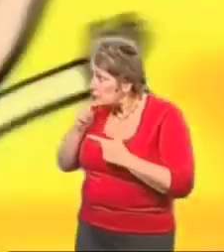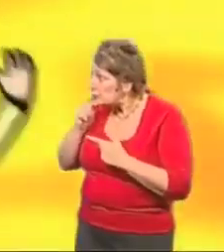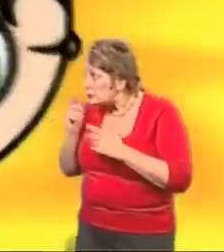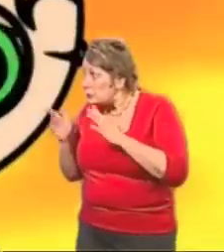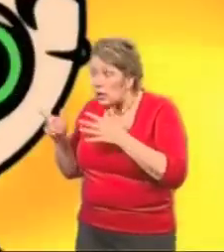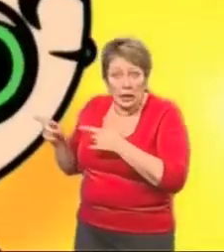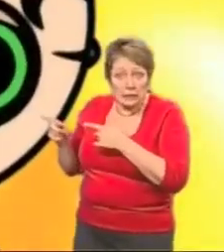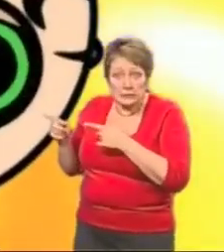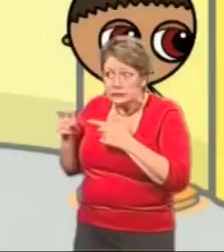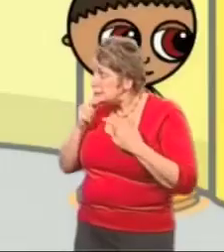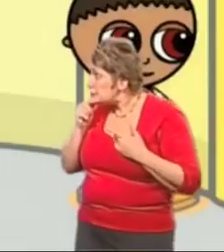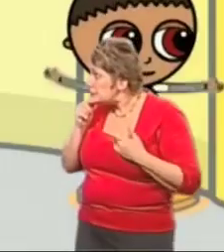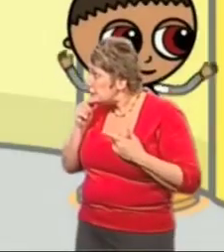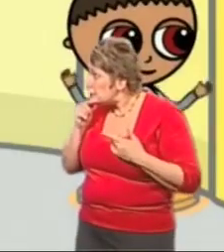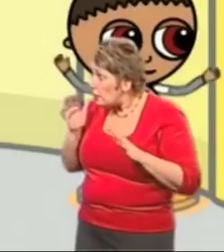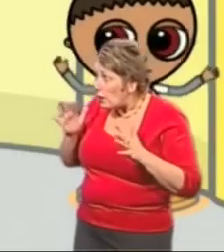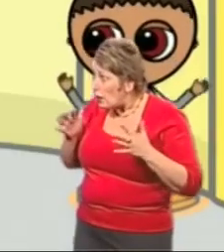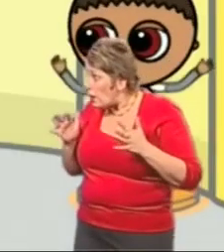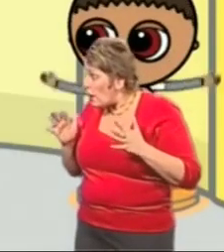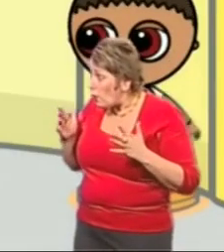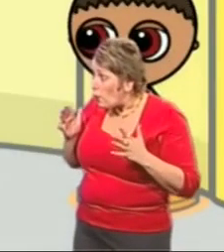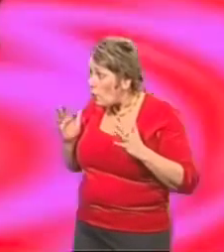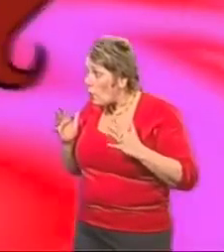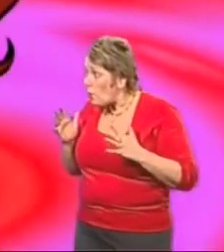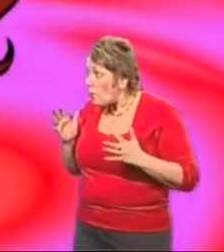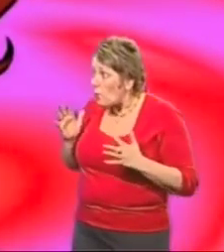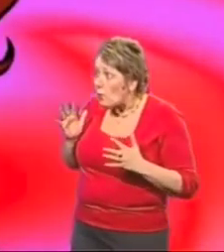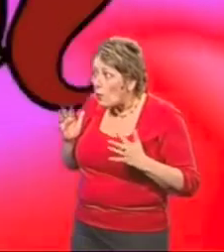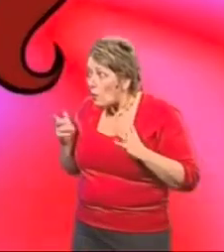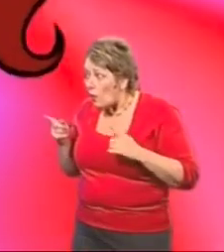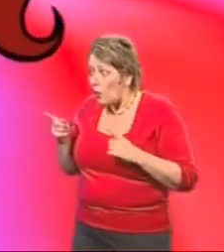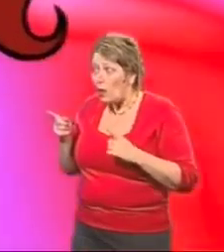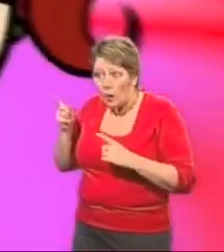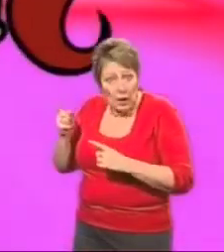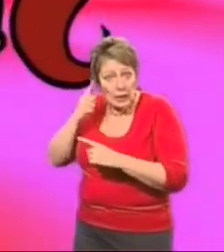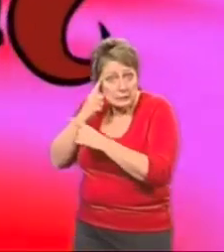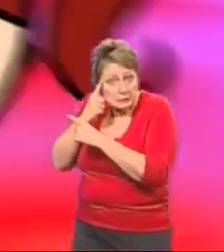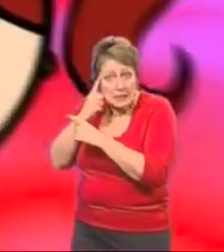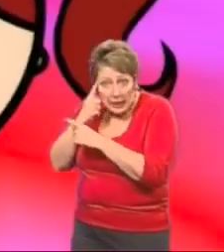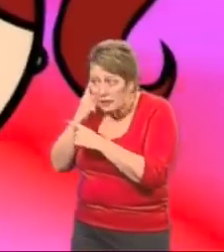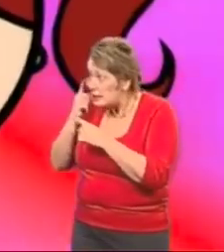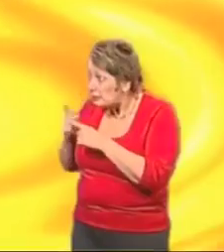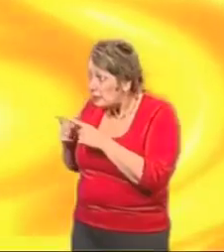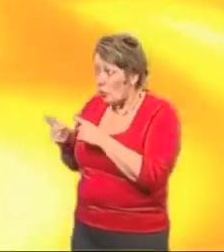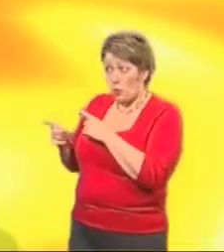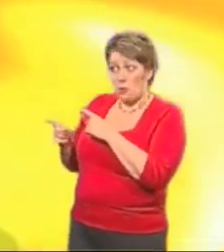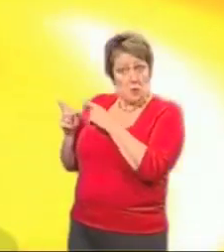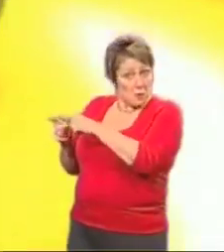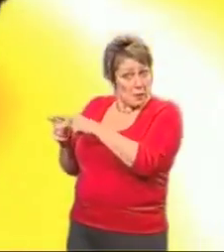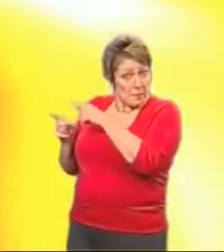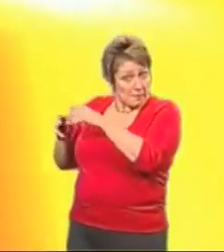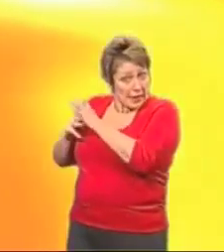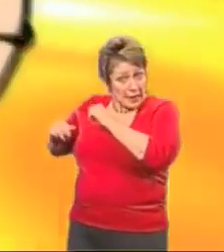make, Wraith, who'll keep you safe? Ellie, Ellie, Ellie, Ellie,